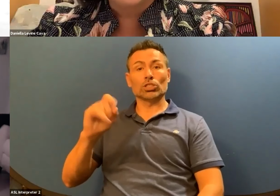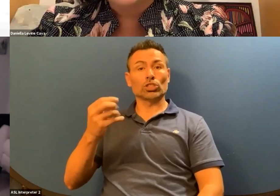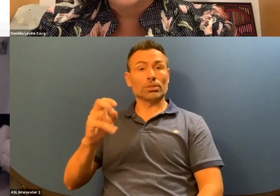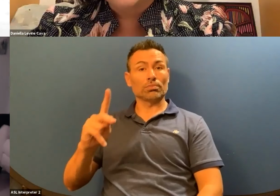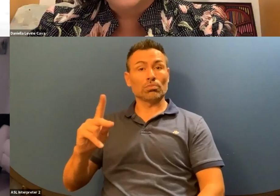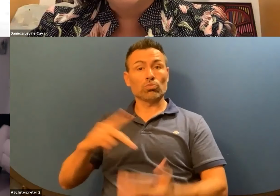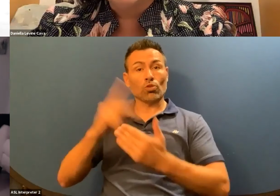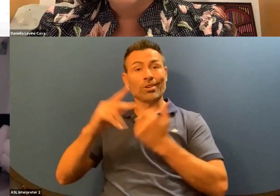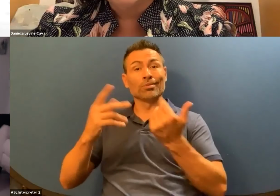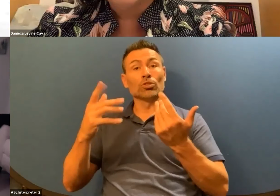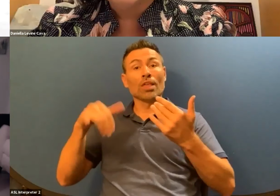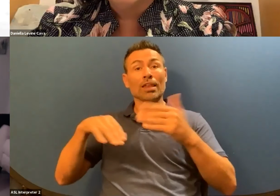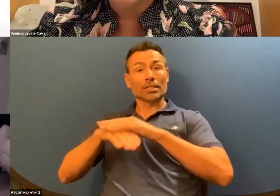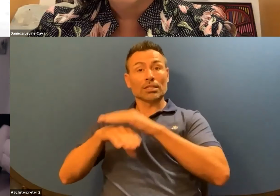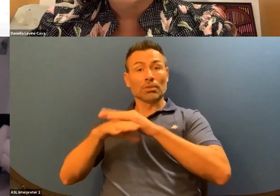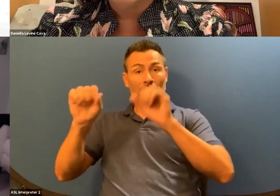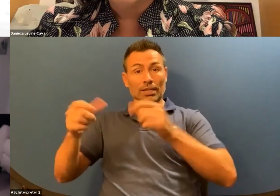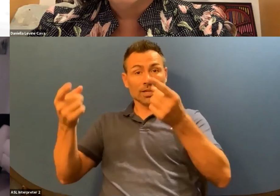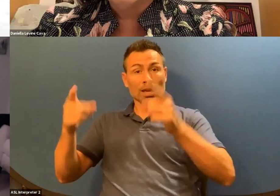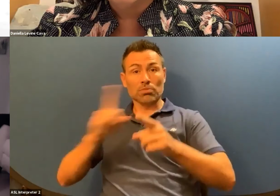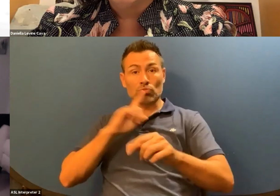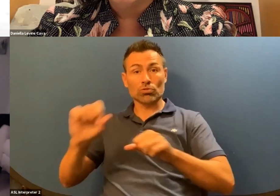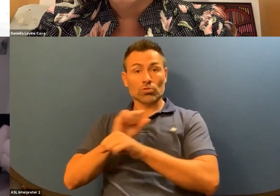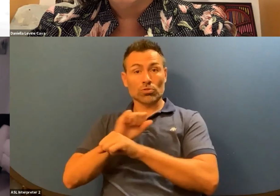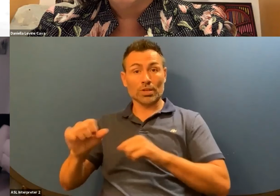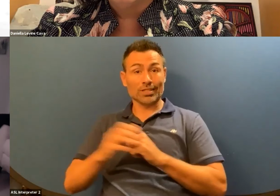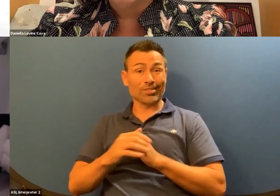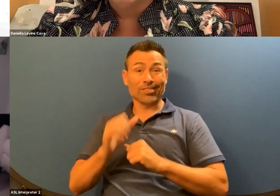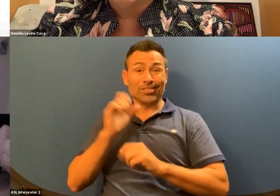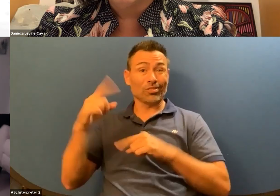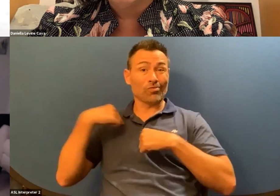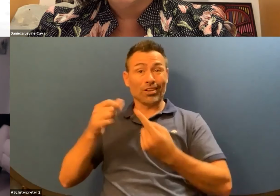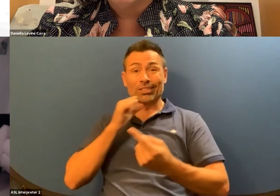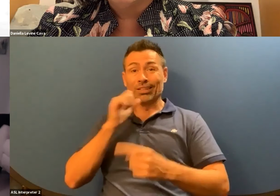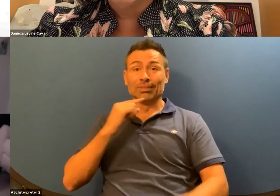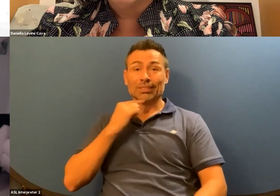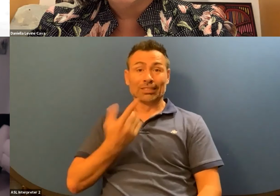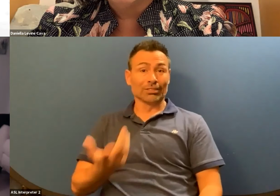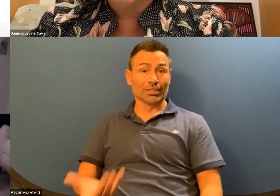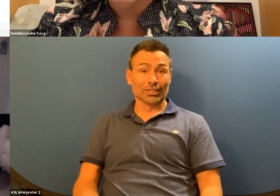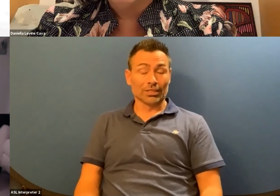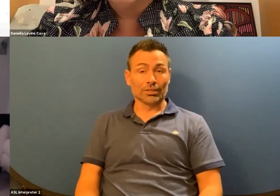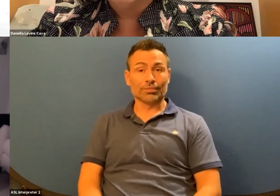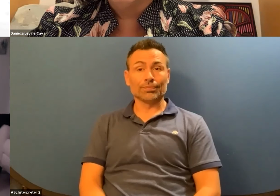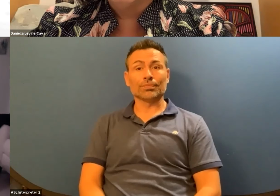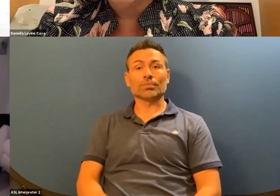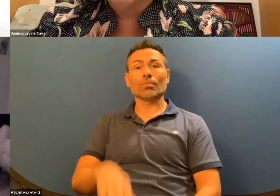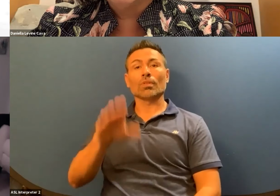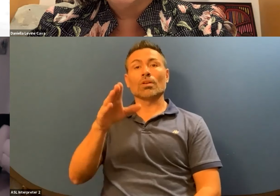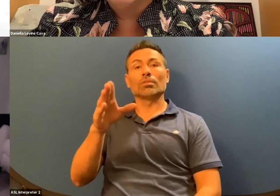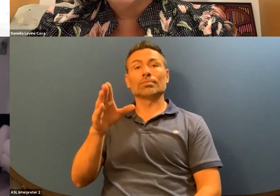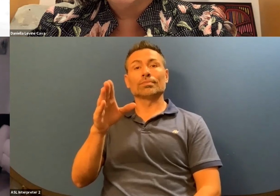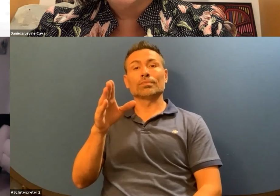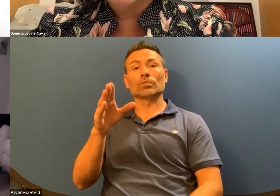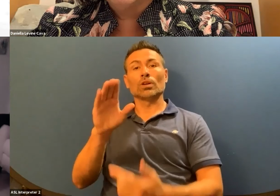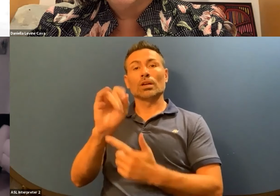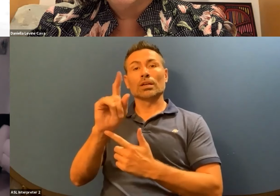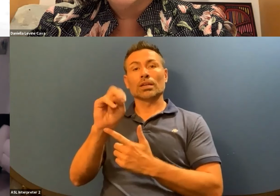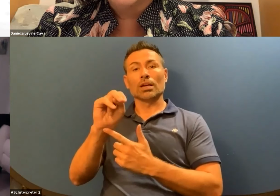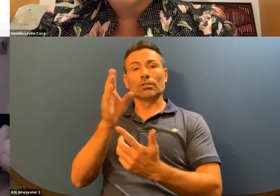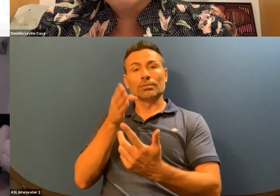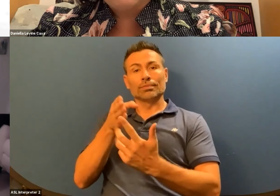enough in Miami-Dade County. Okay, and let's turn to the issue of criminal justice reform and social